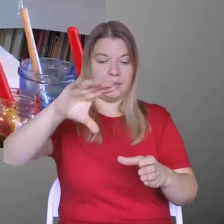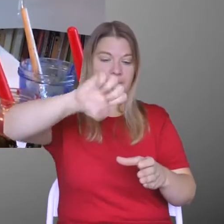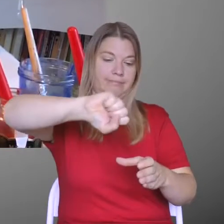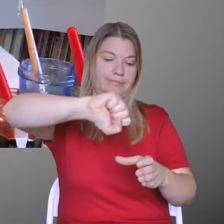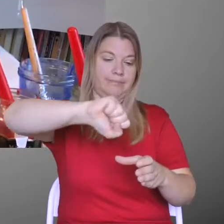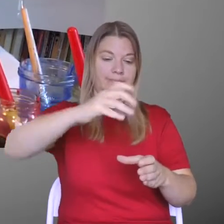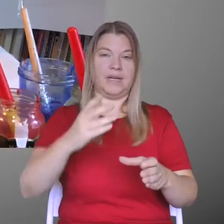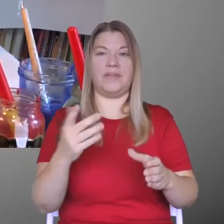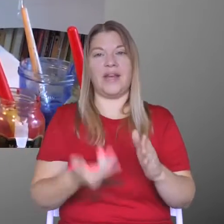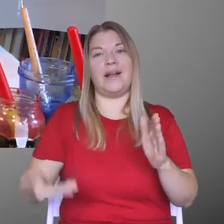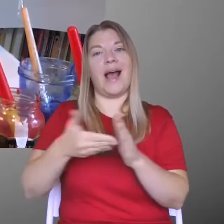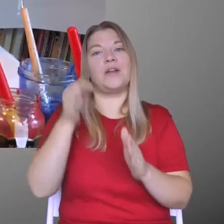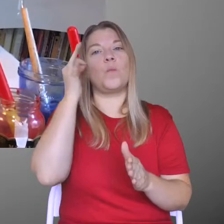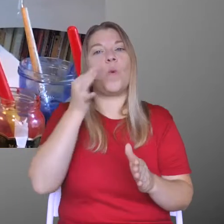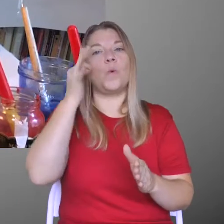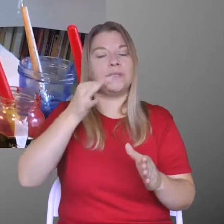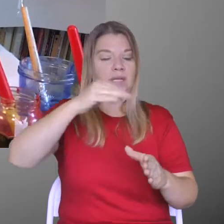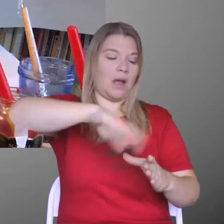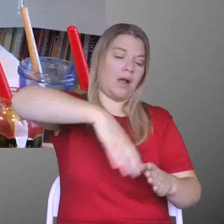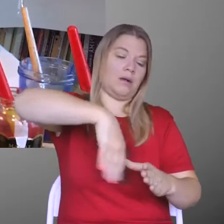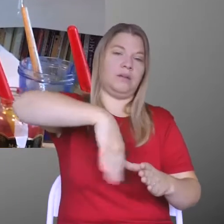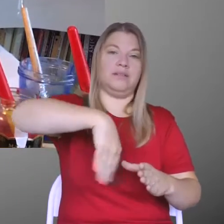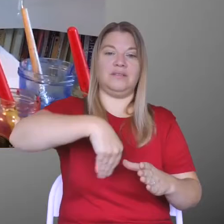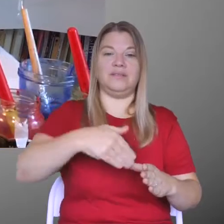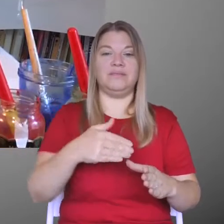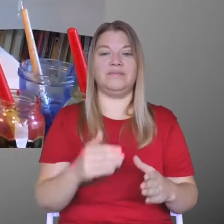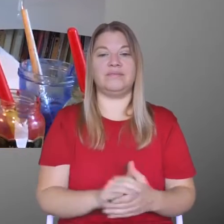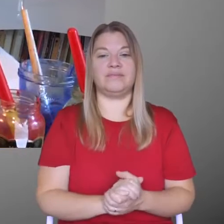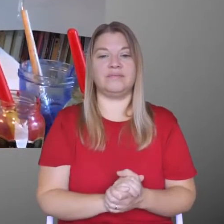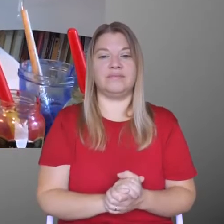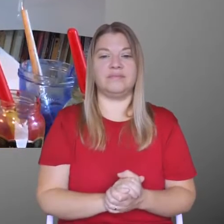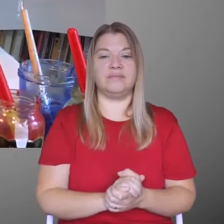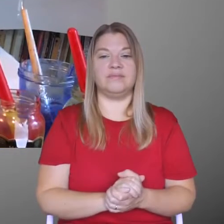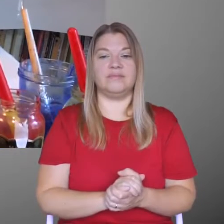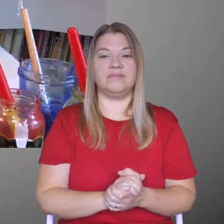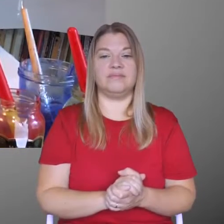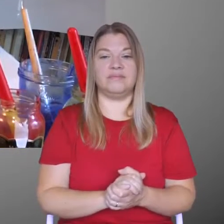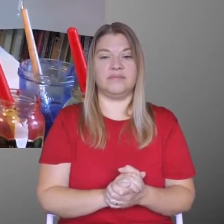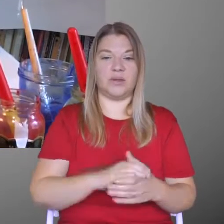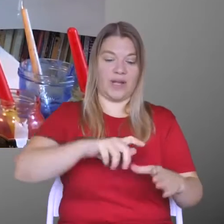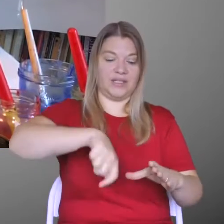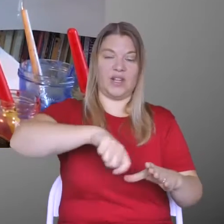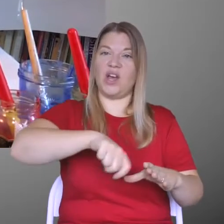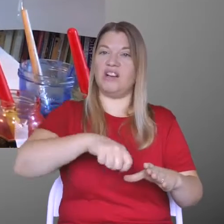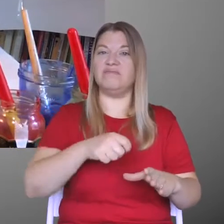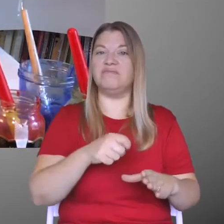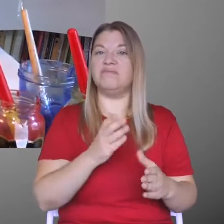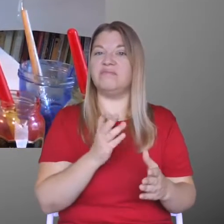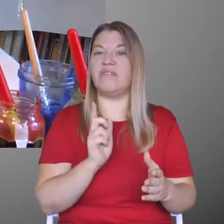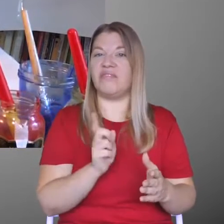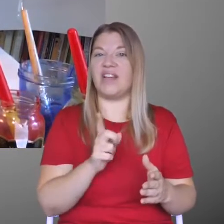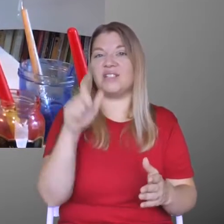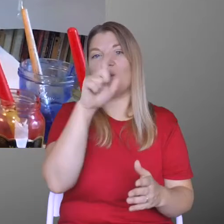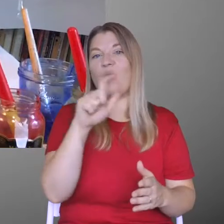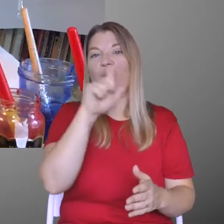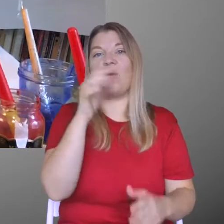that up with water. So all I have when I stir it up is coloured water. It's